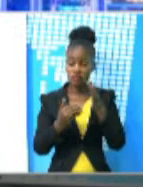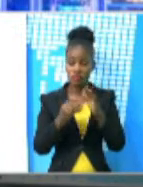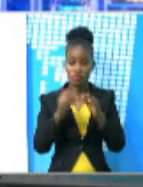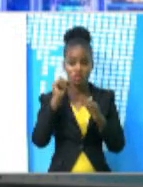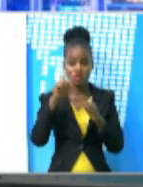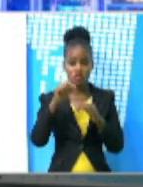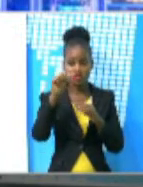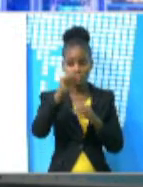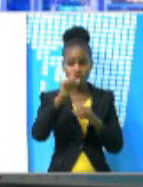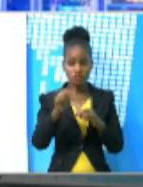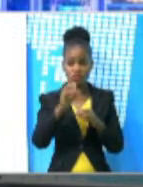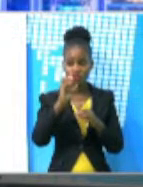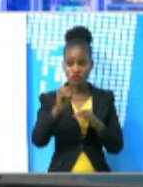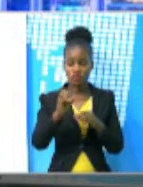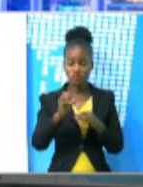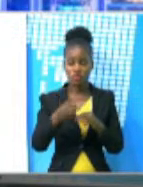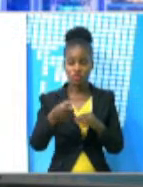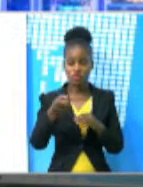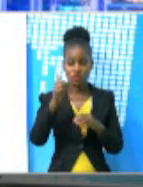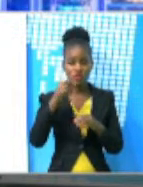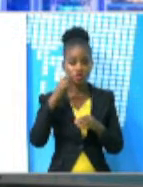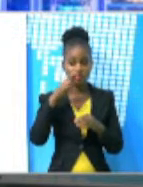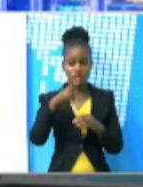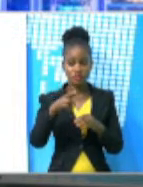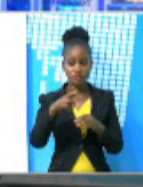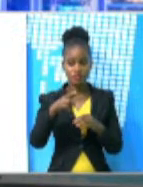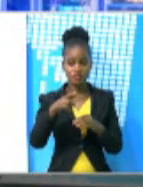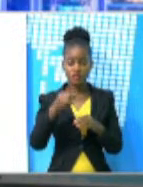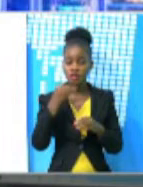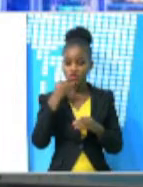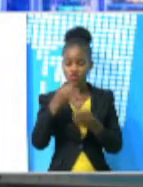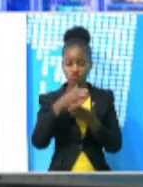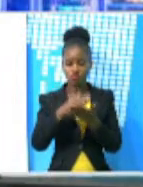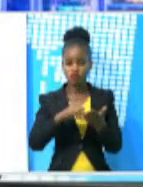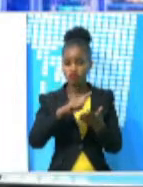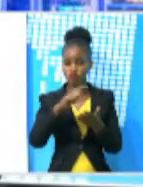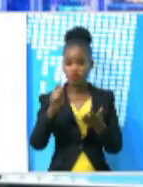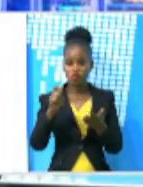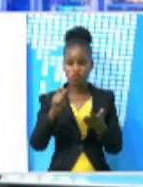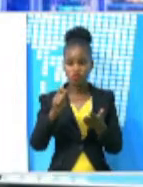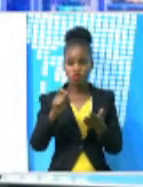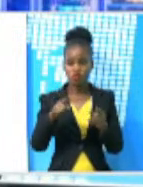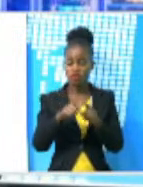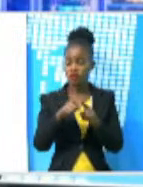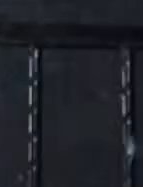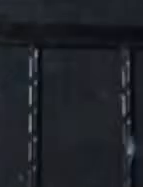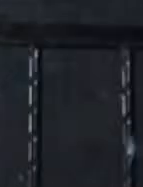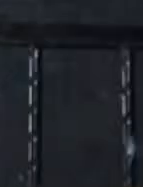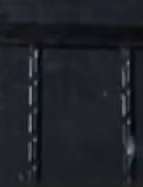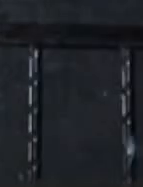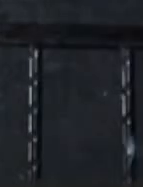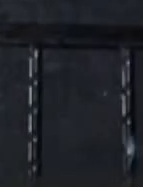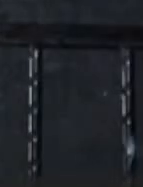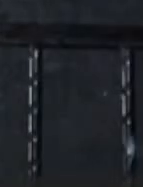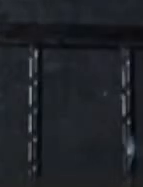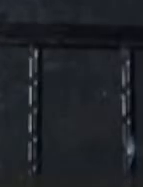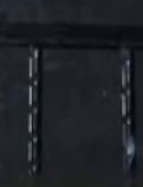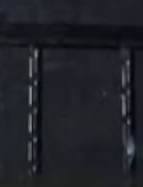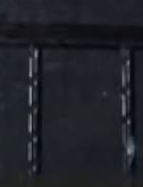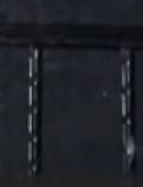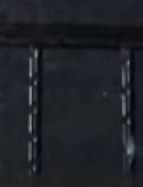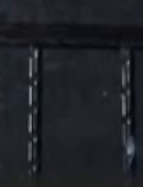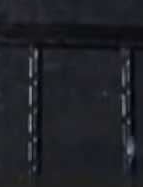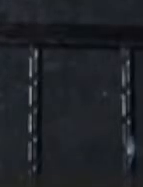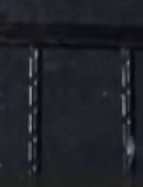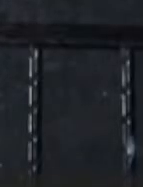Okay, so the Kingfisher project is part of the upstream projects that are being developed by Sinok Uganda.